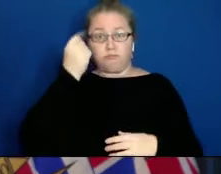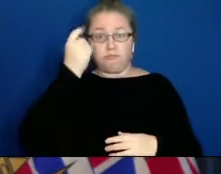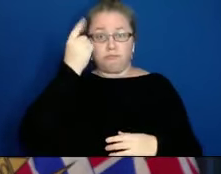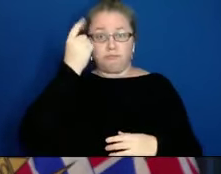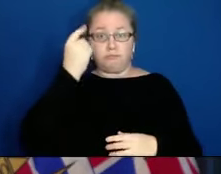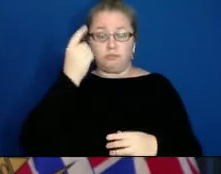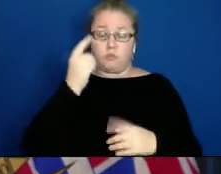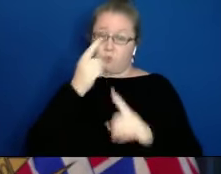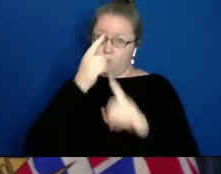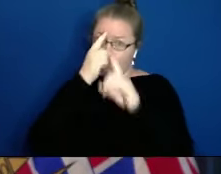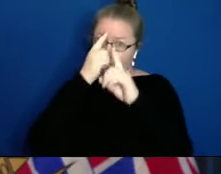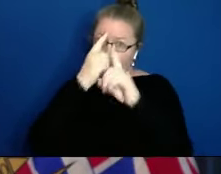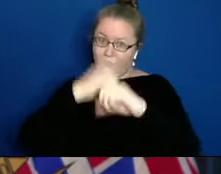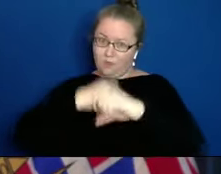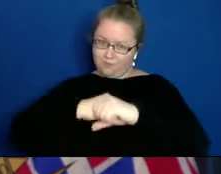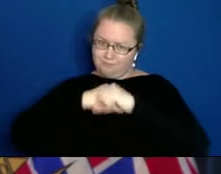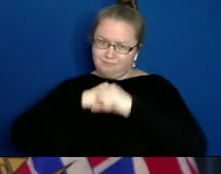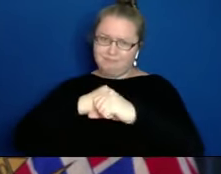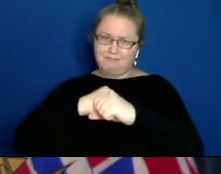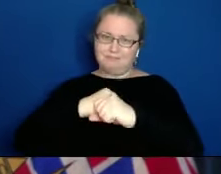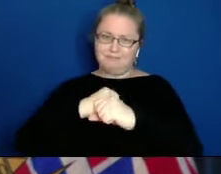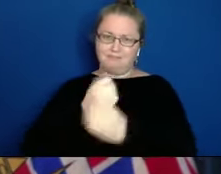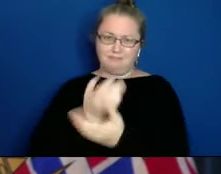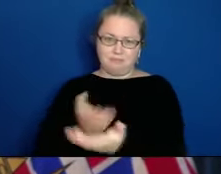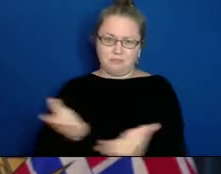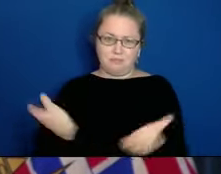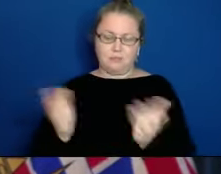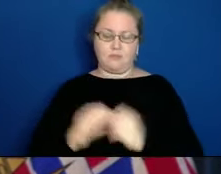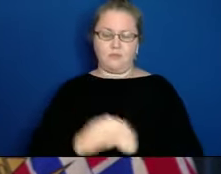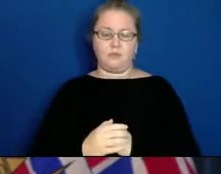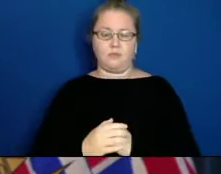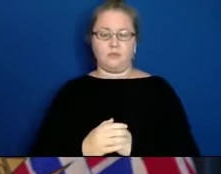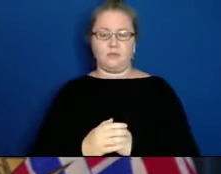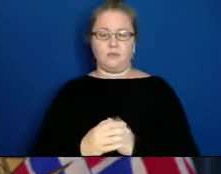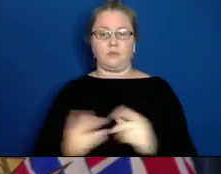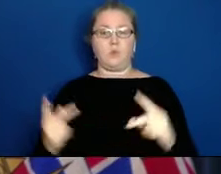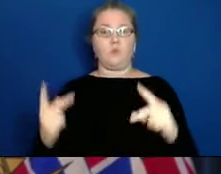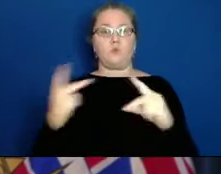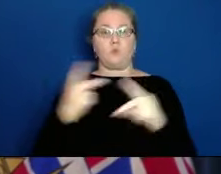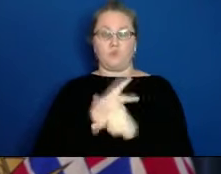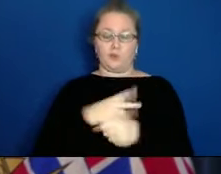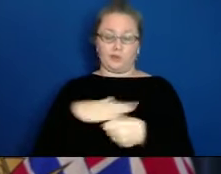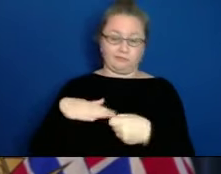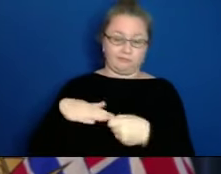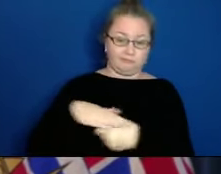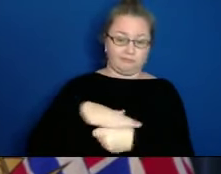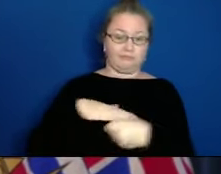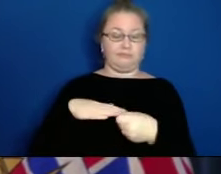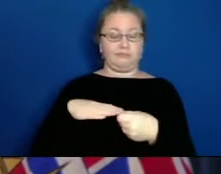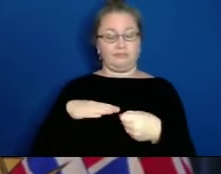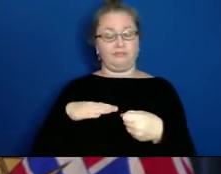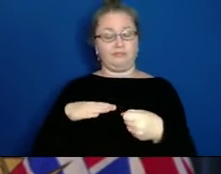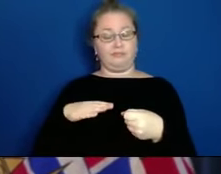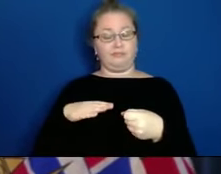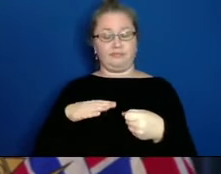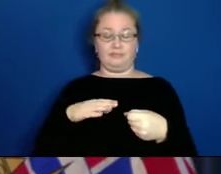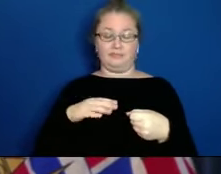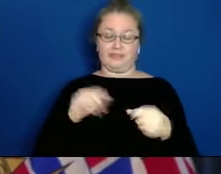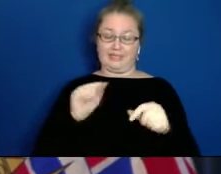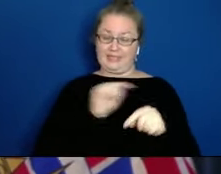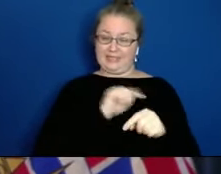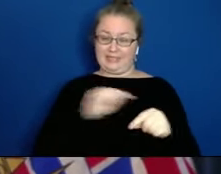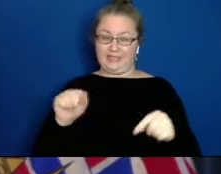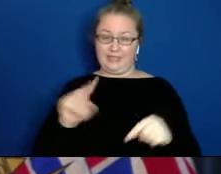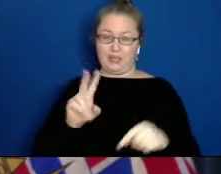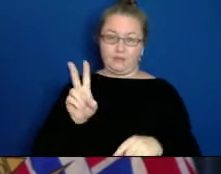possible. And we know that this is most acute in the areas where most of our schools are and right now where most of the transmission